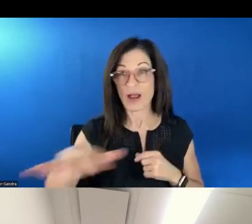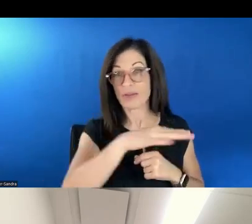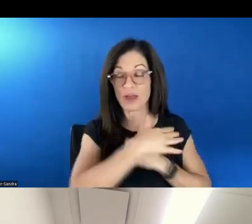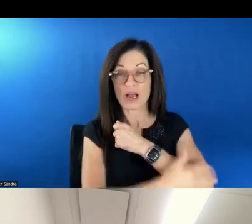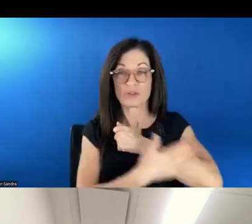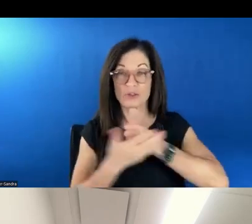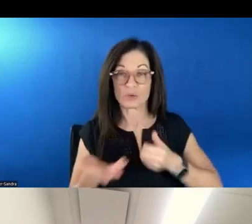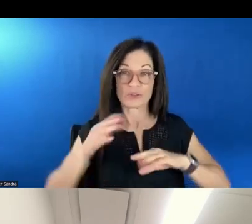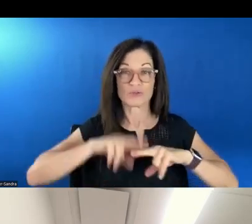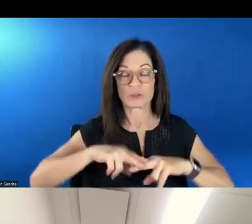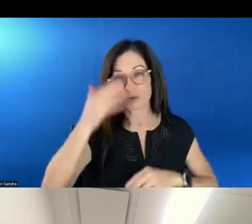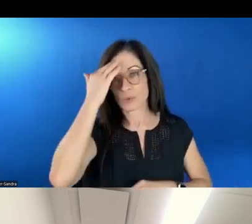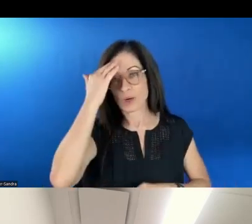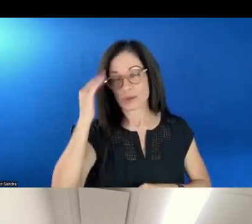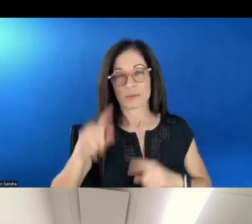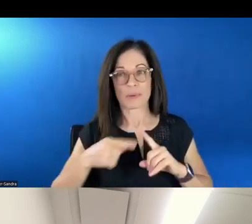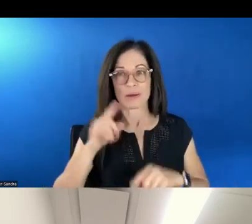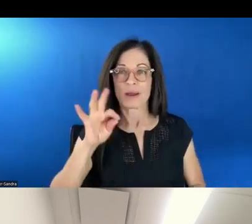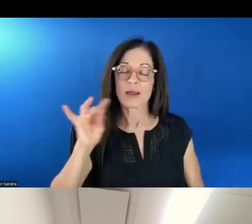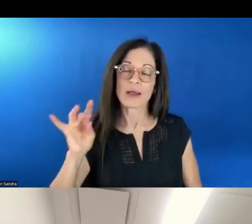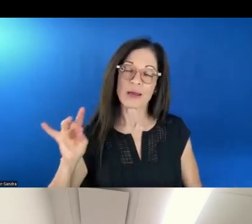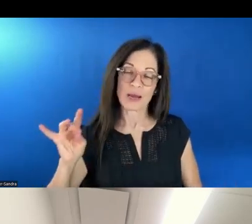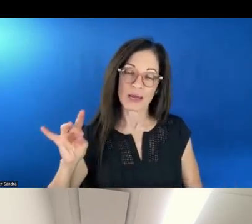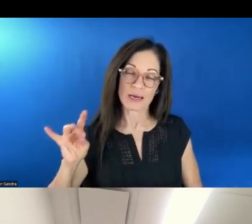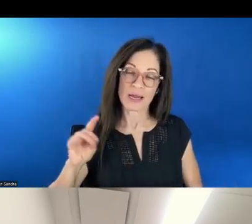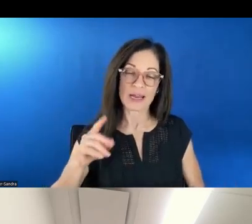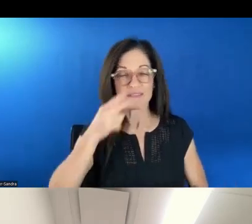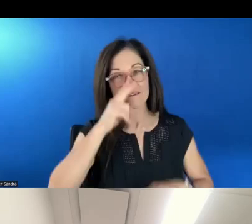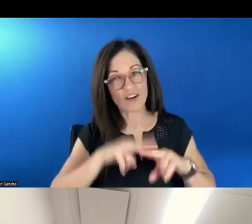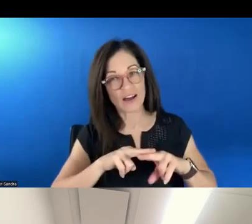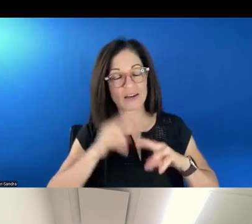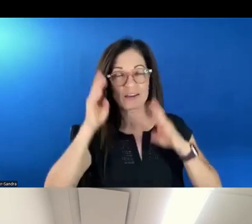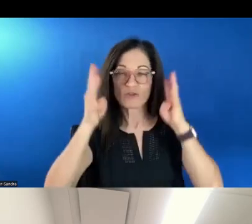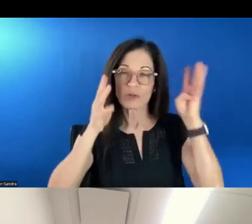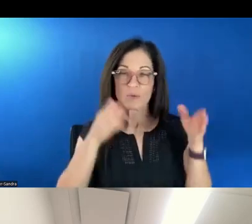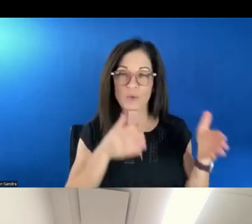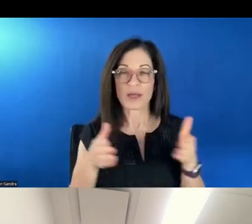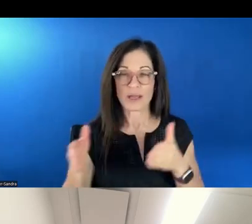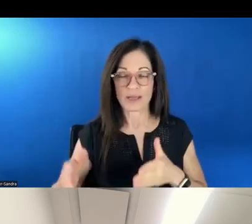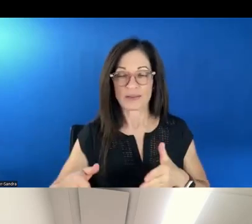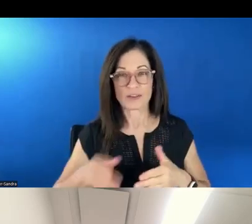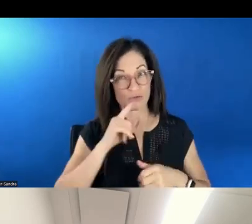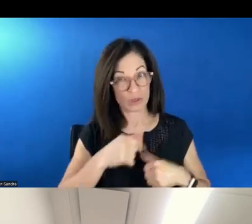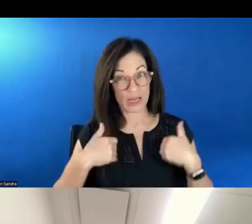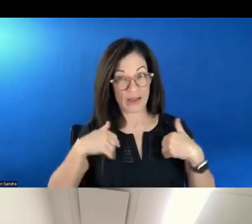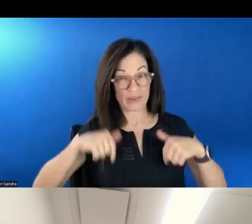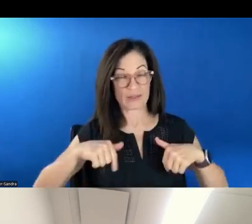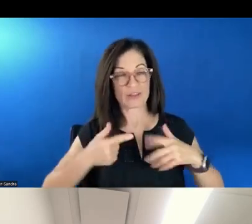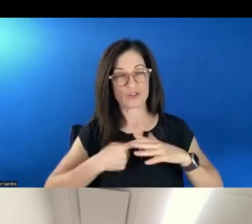of 988 in fun and creative ways, and to really have this starting to be